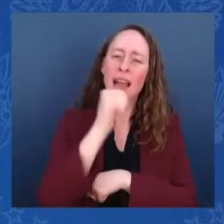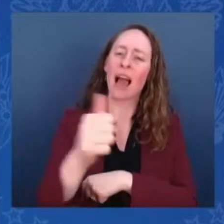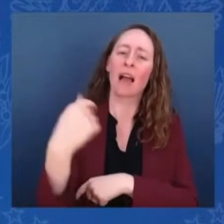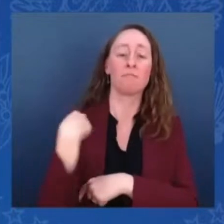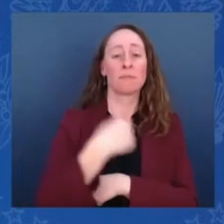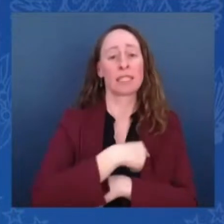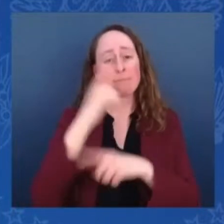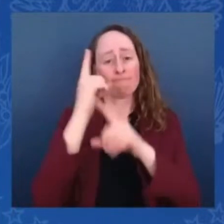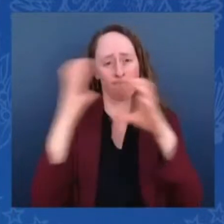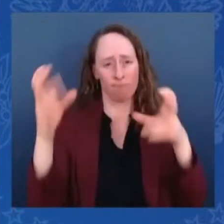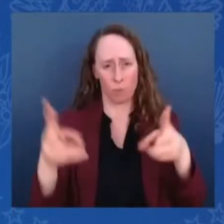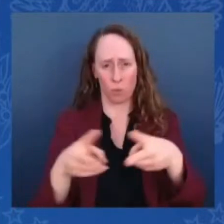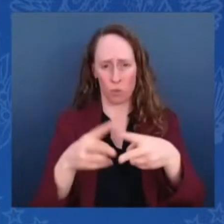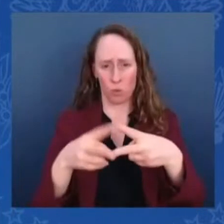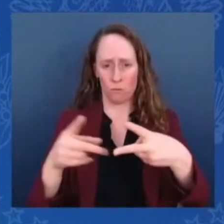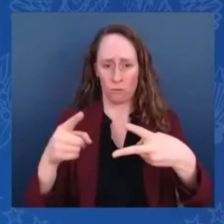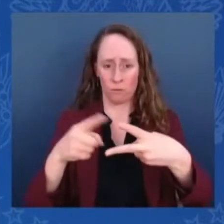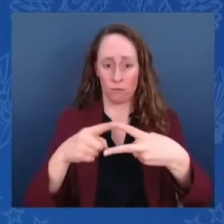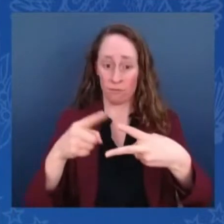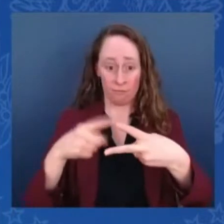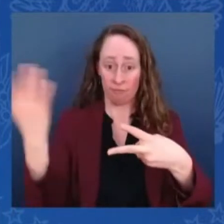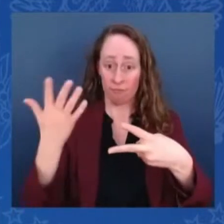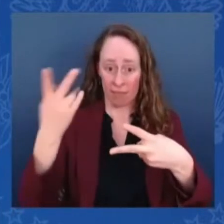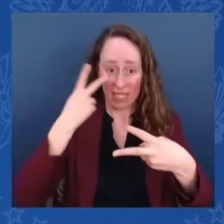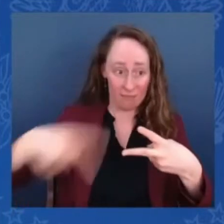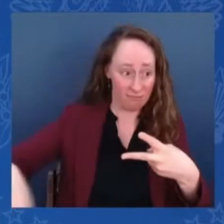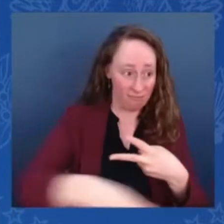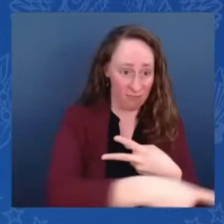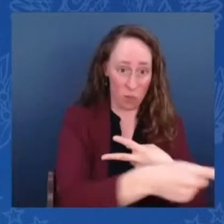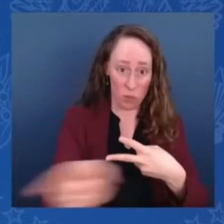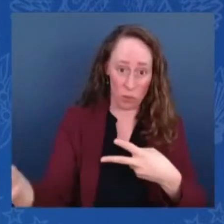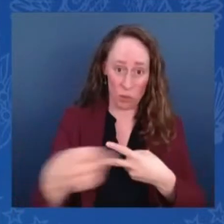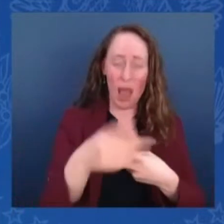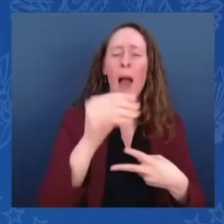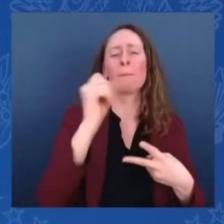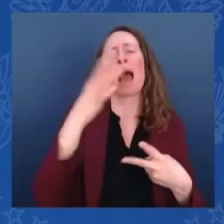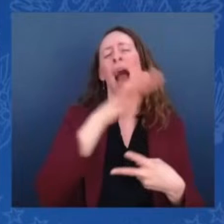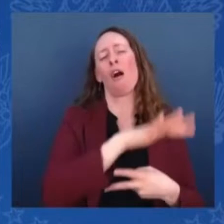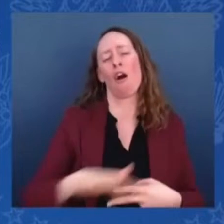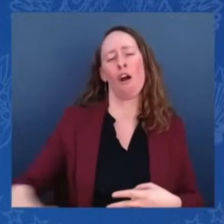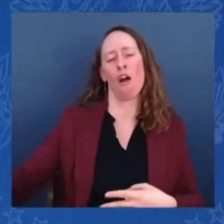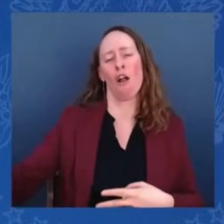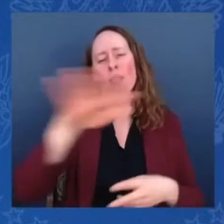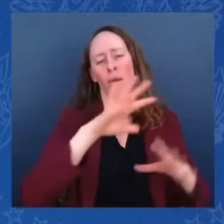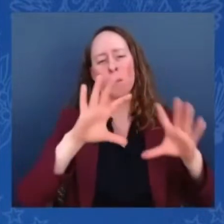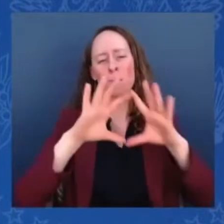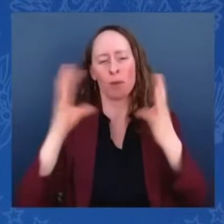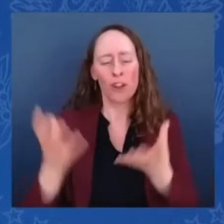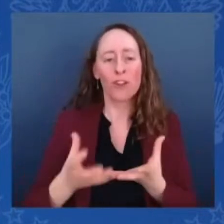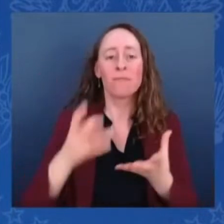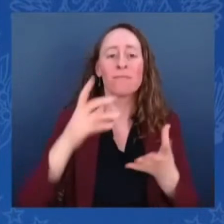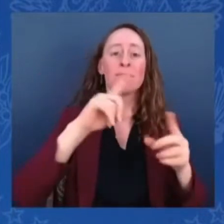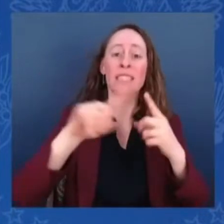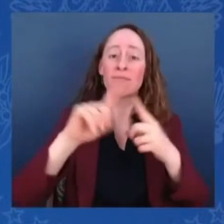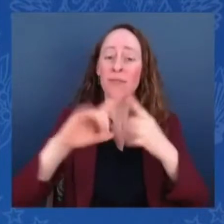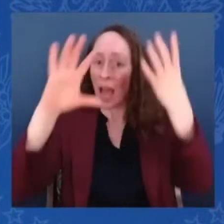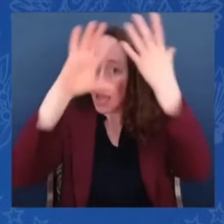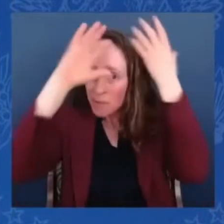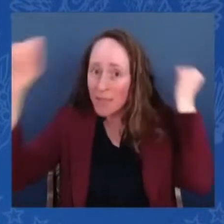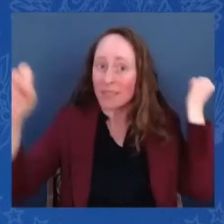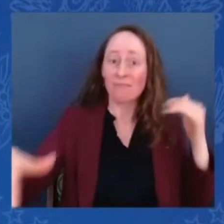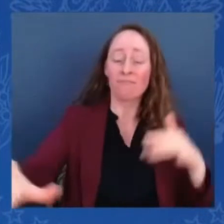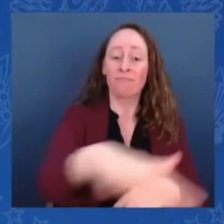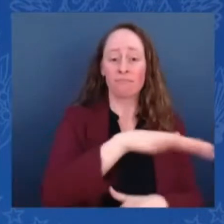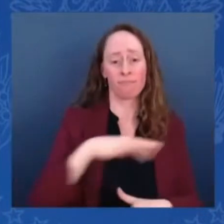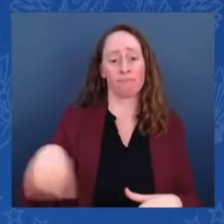see before you, and so many others who are out in the field at our embassies and consulates. You said when you came here